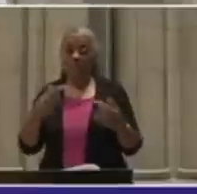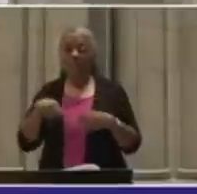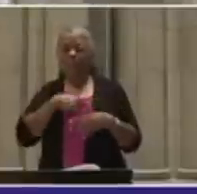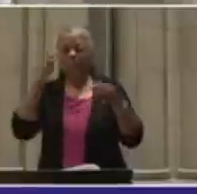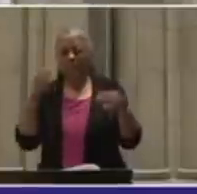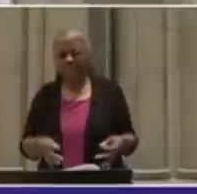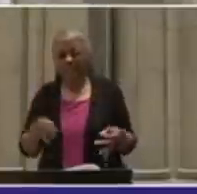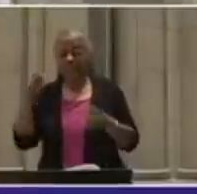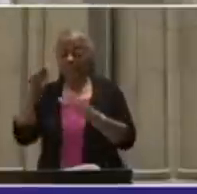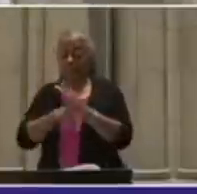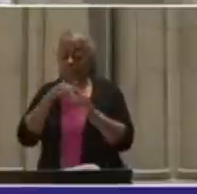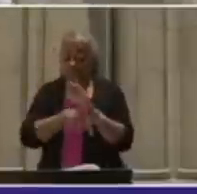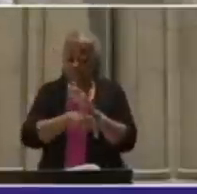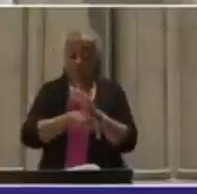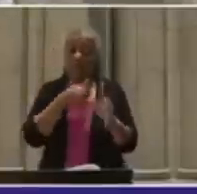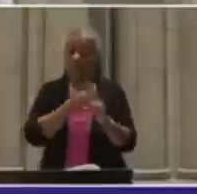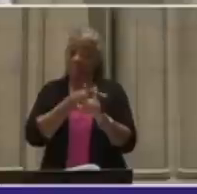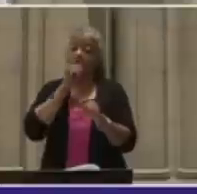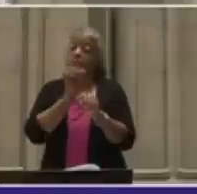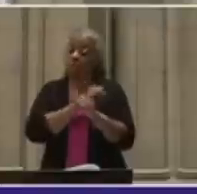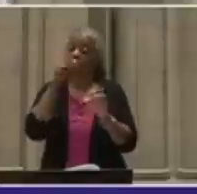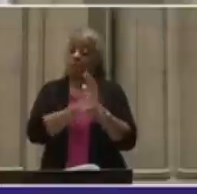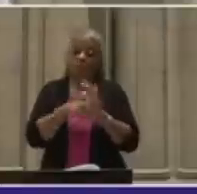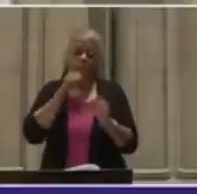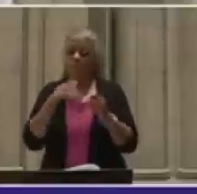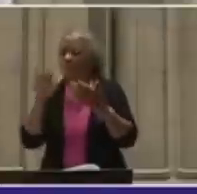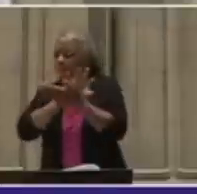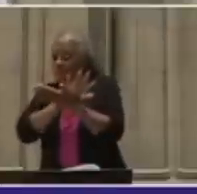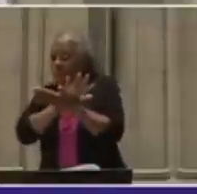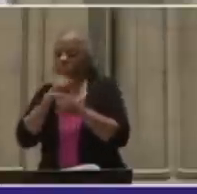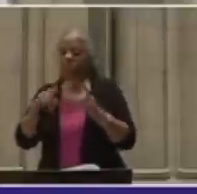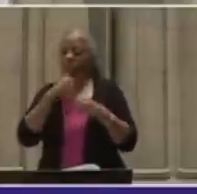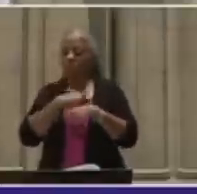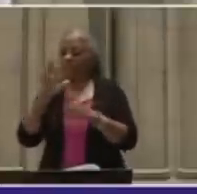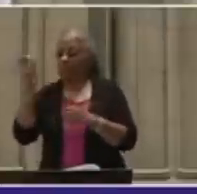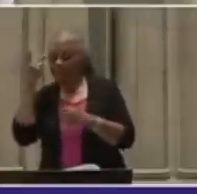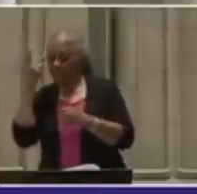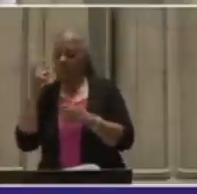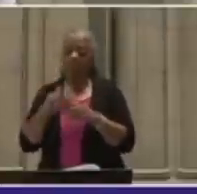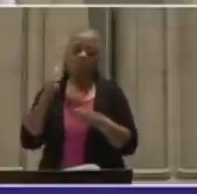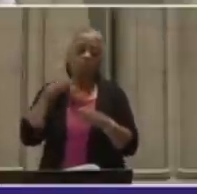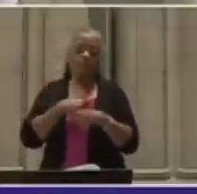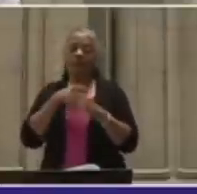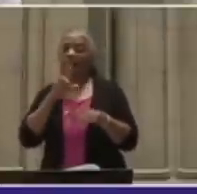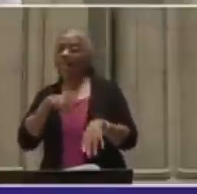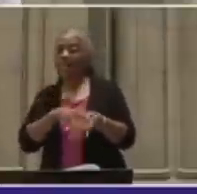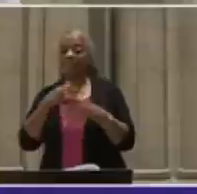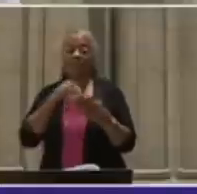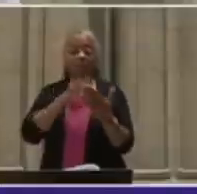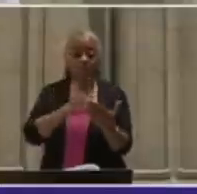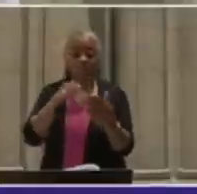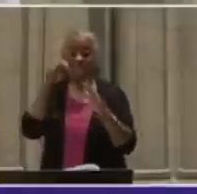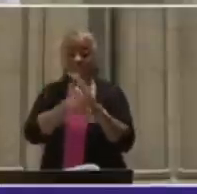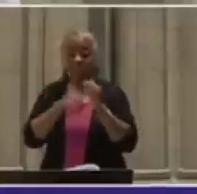If we decided that murder is murder, and that we're not going to cover it up, and that we're not going to politicize it, we're not going to be a nation that addresses